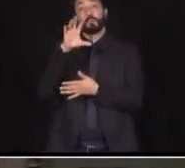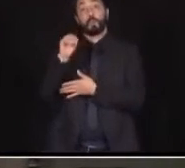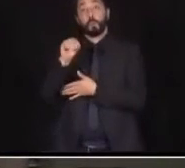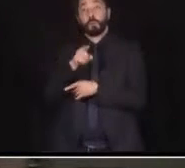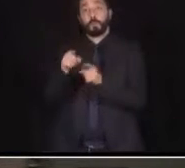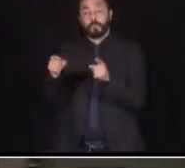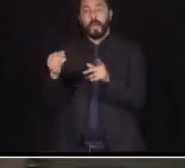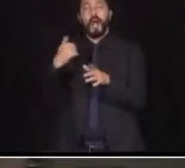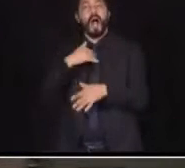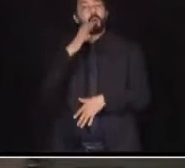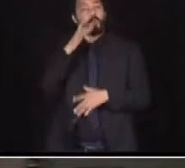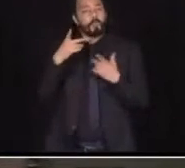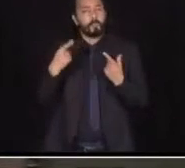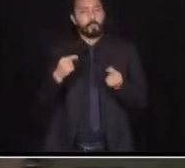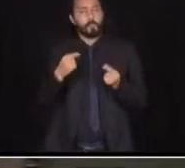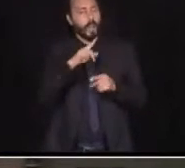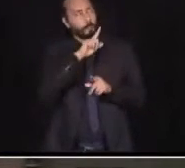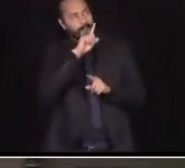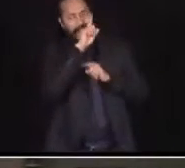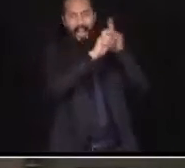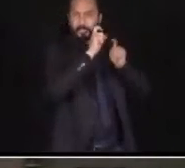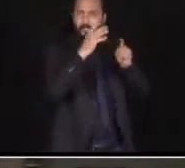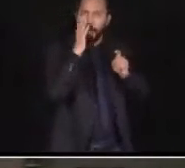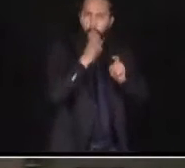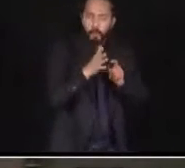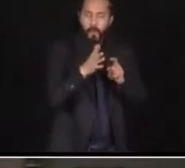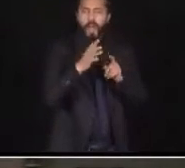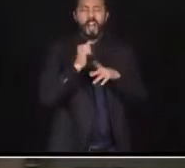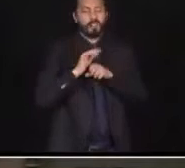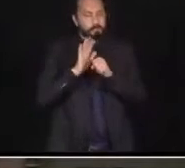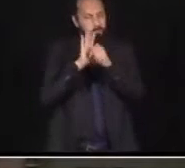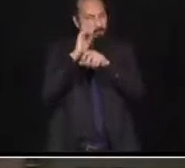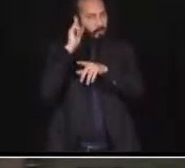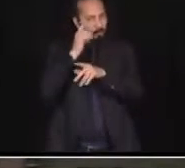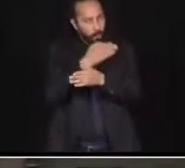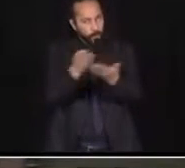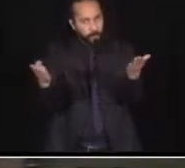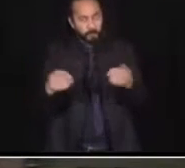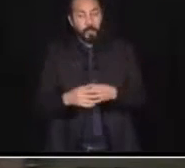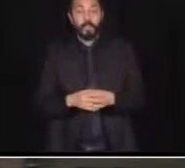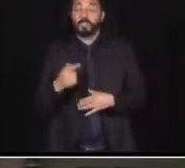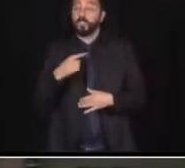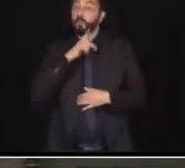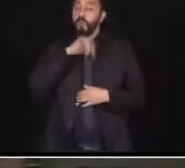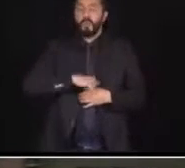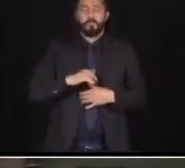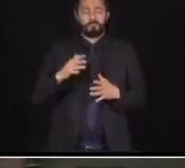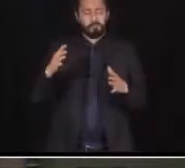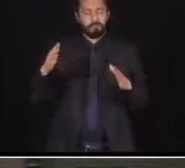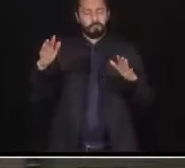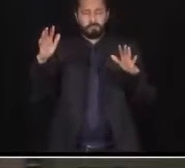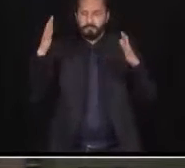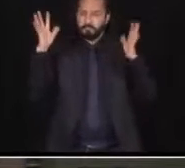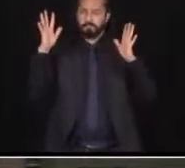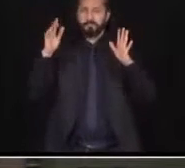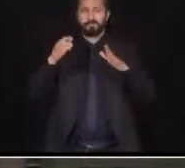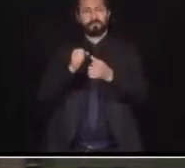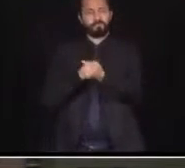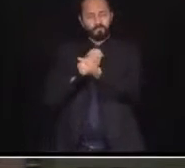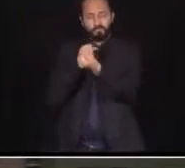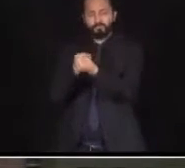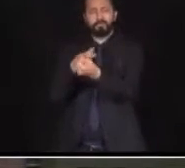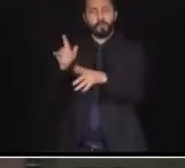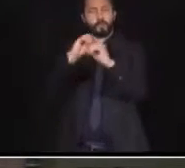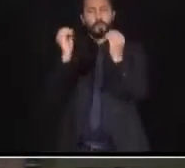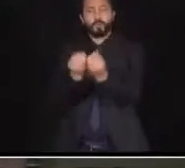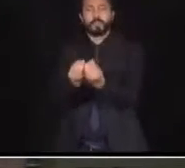drill down for you because I think it's important. I'm a big fan of these organizations, and I'll do everything I can.